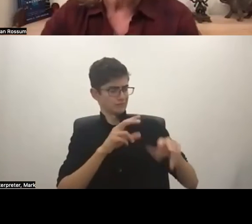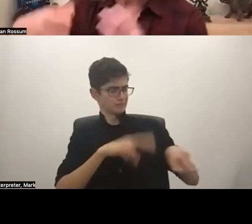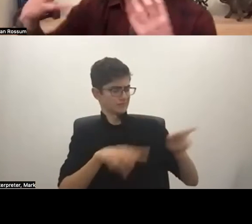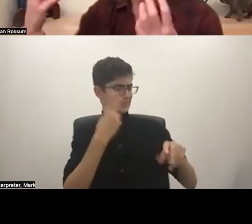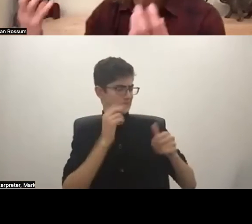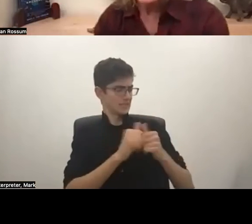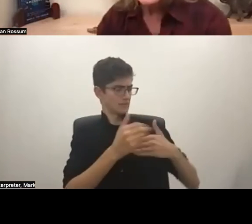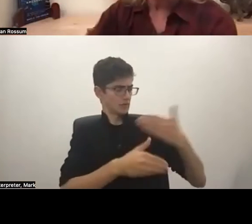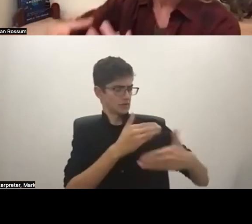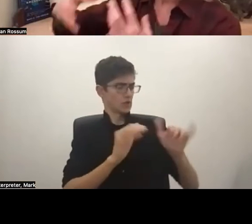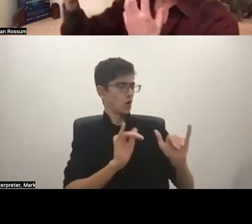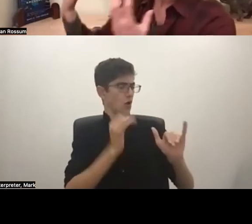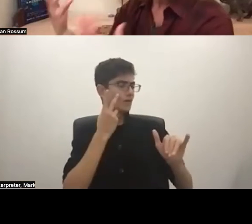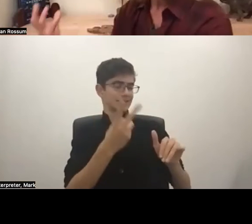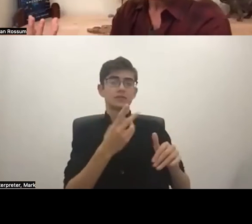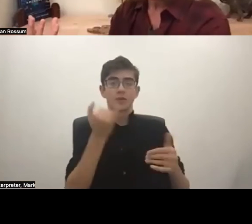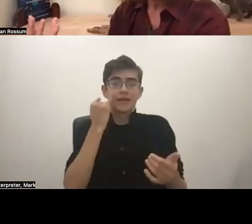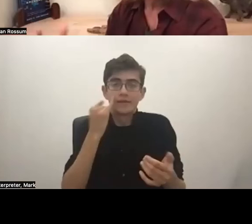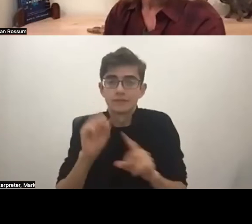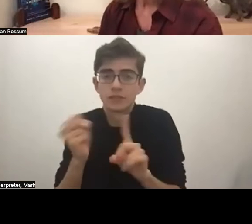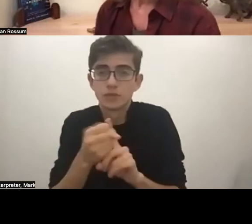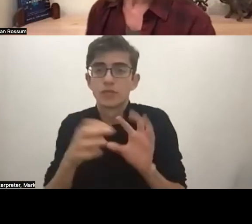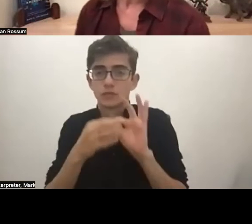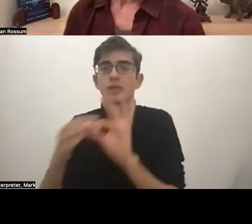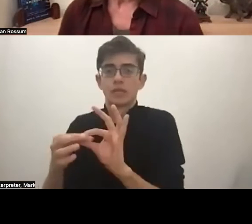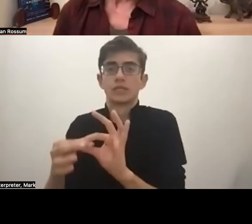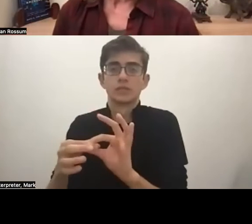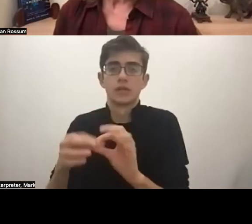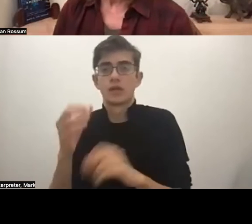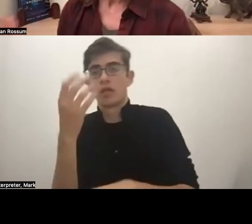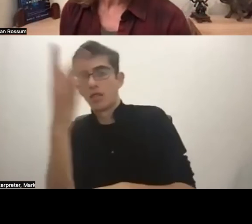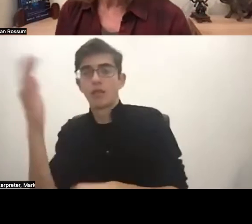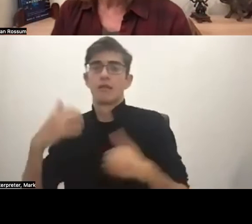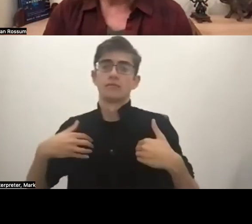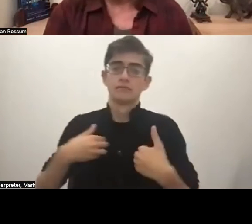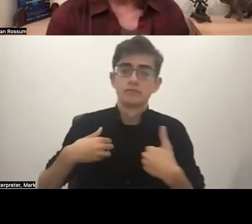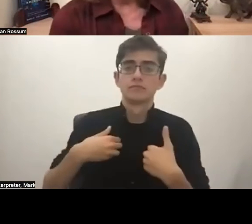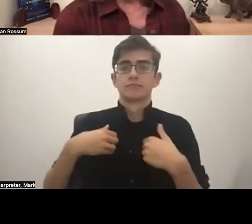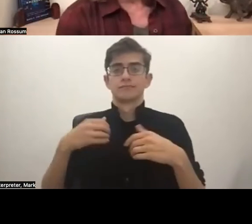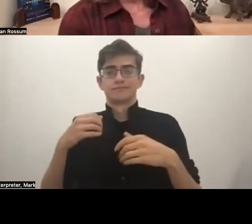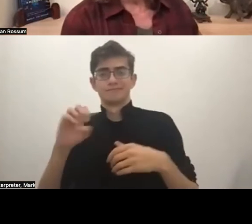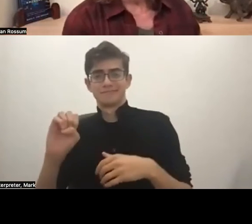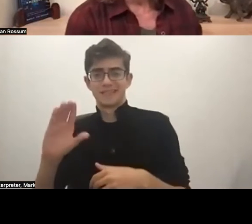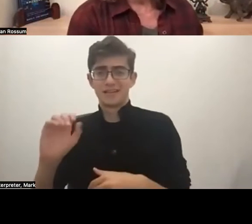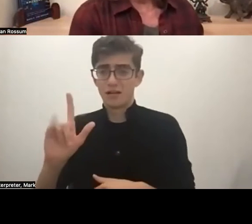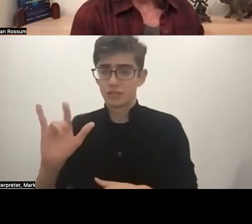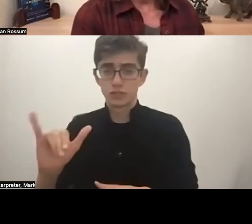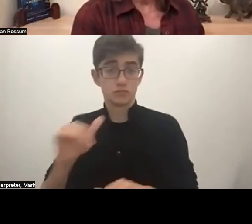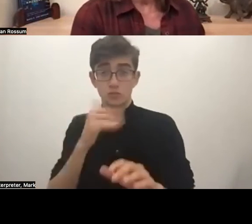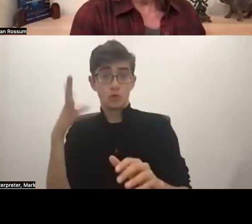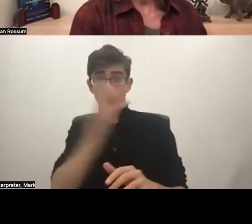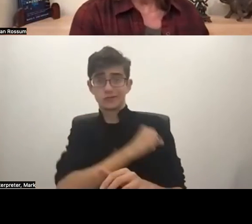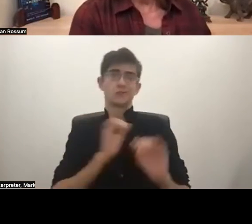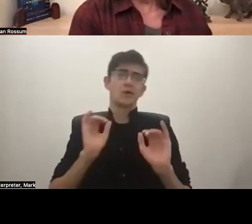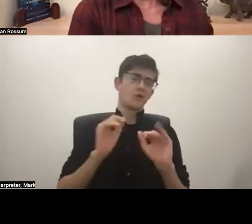existence of a species or an ecosystem or ecological health, please don't presume that the Green Amendment can't